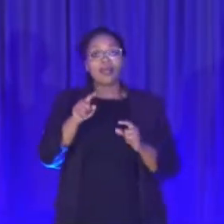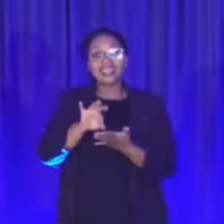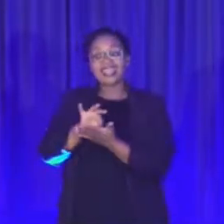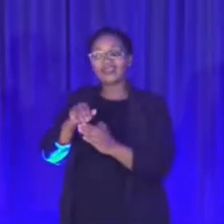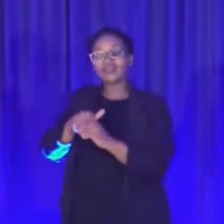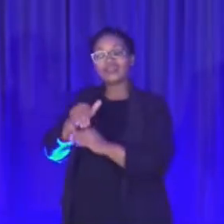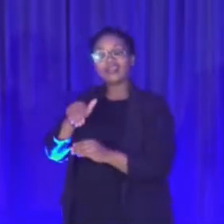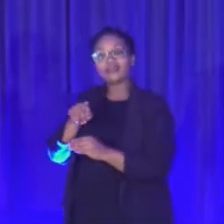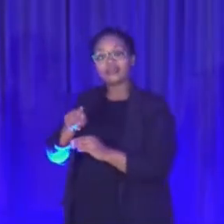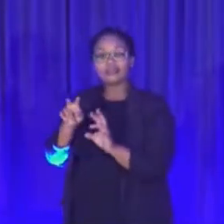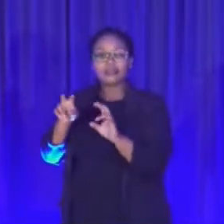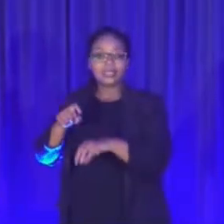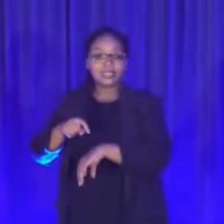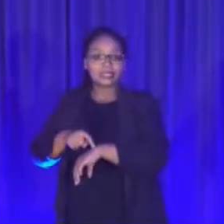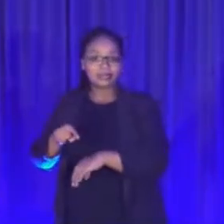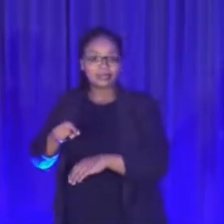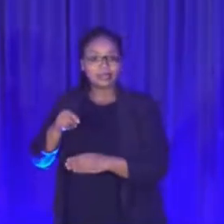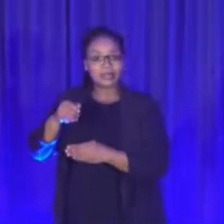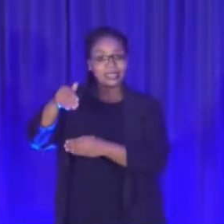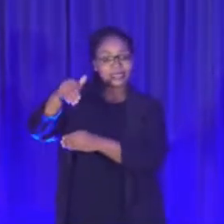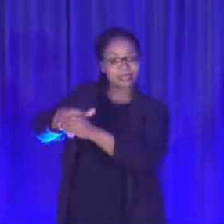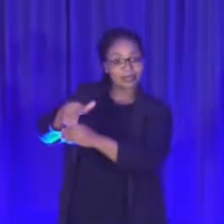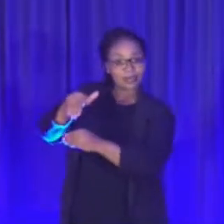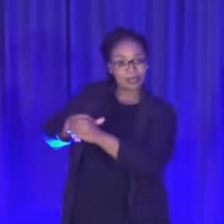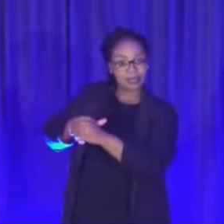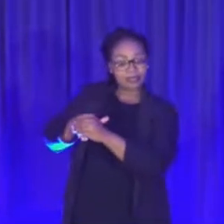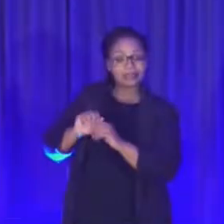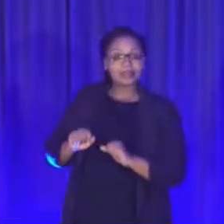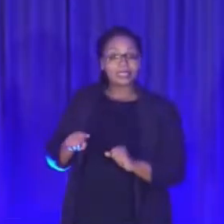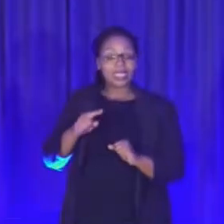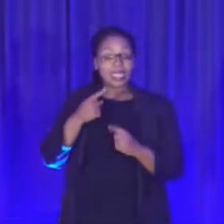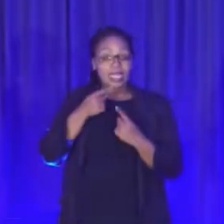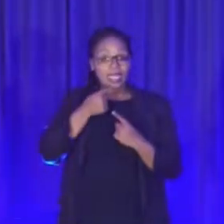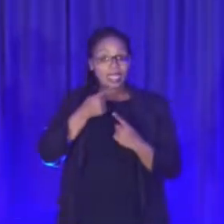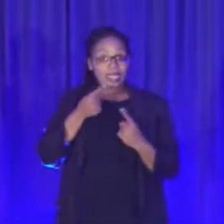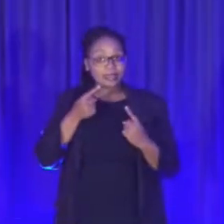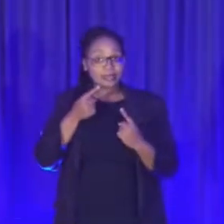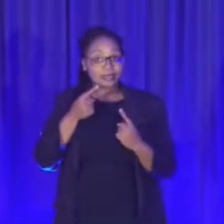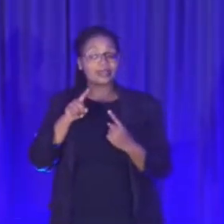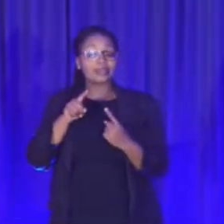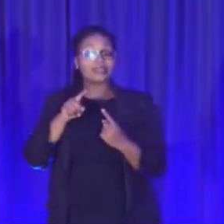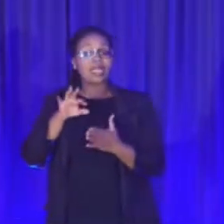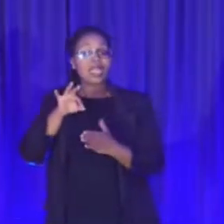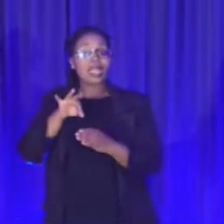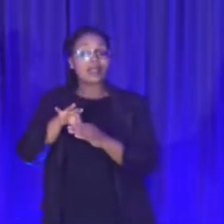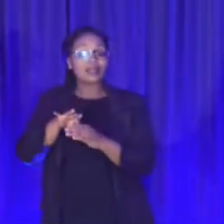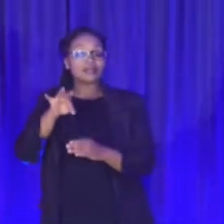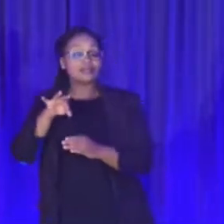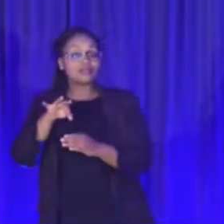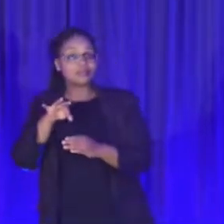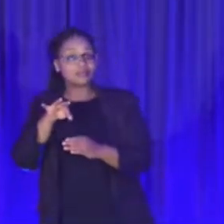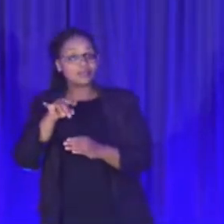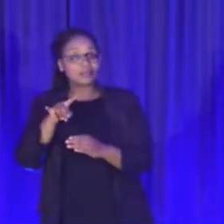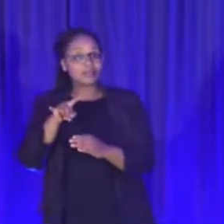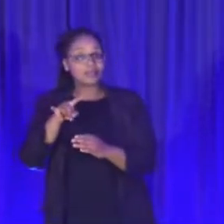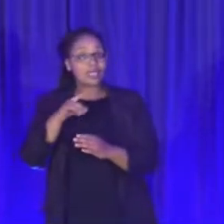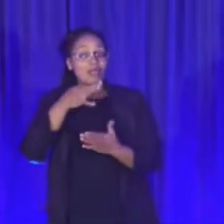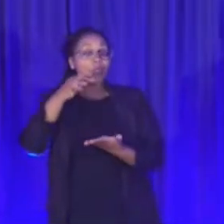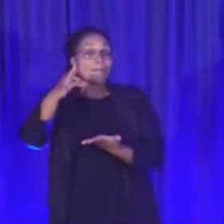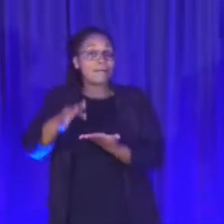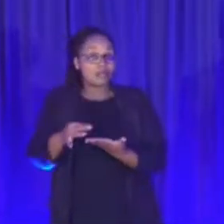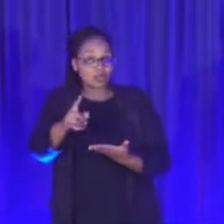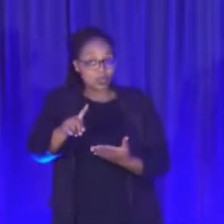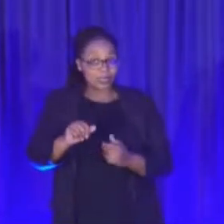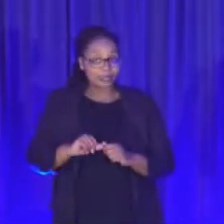The proposed election deposits are as follows. In respect of a